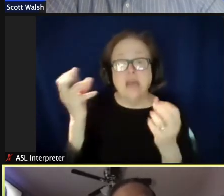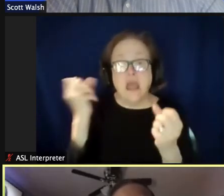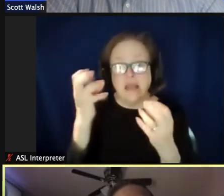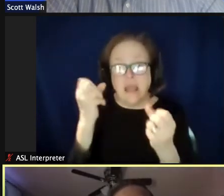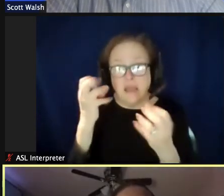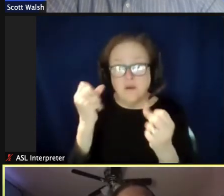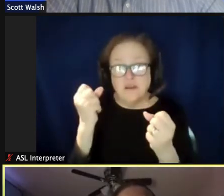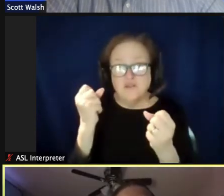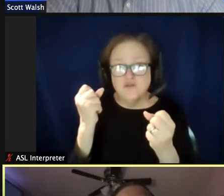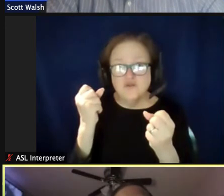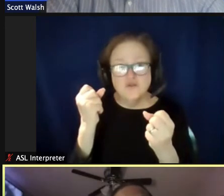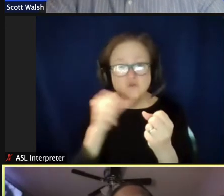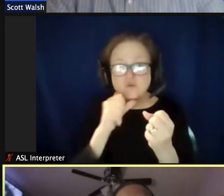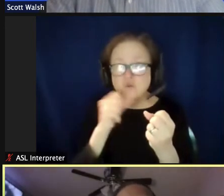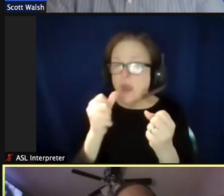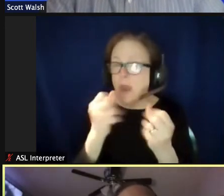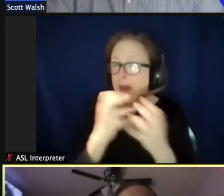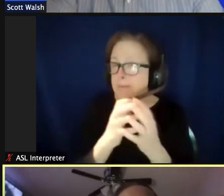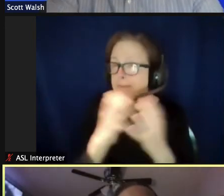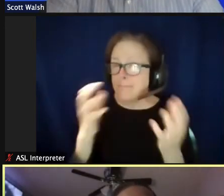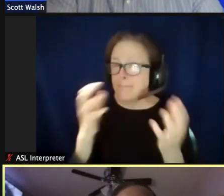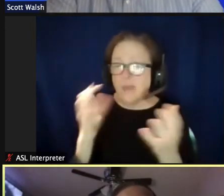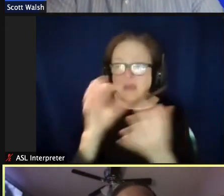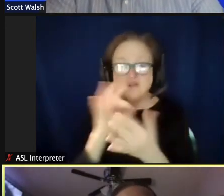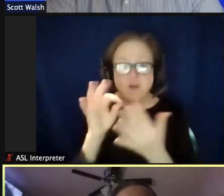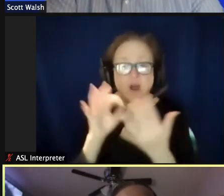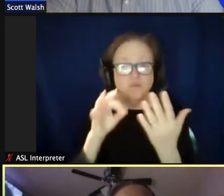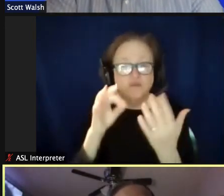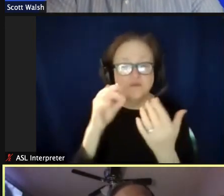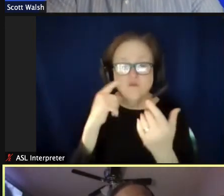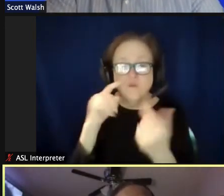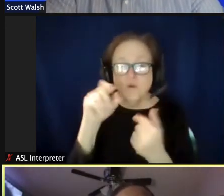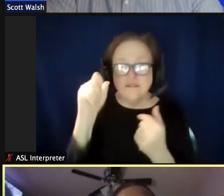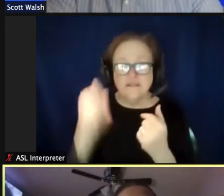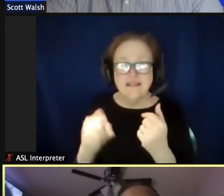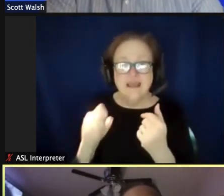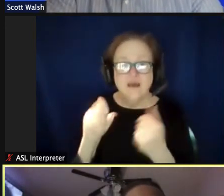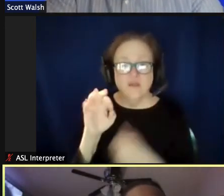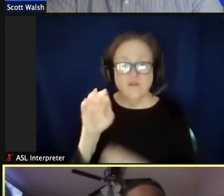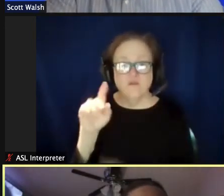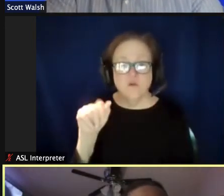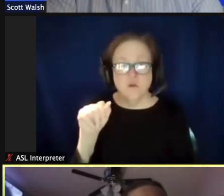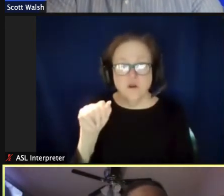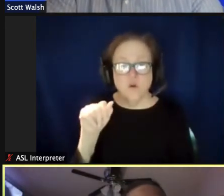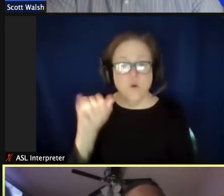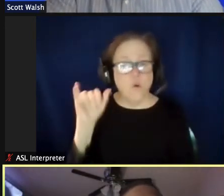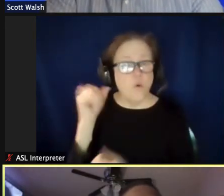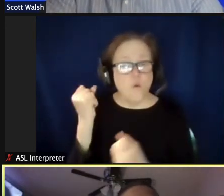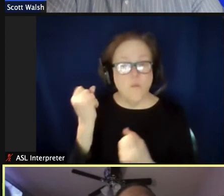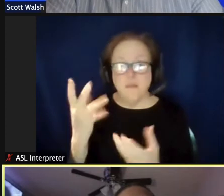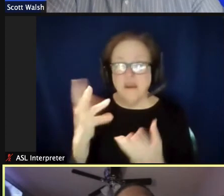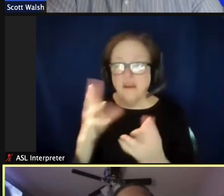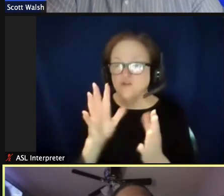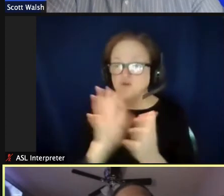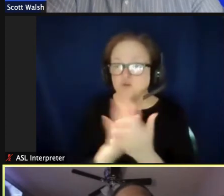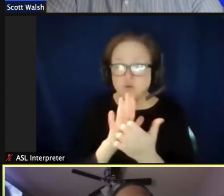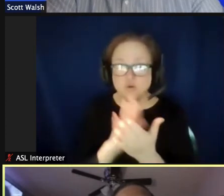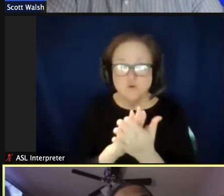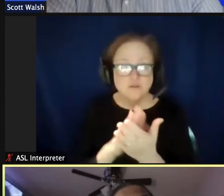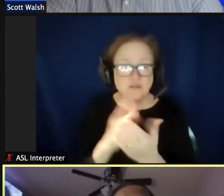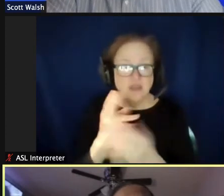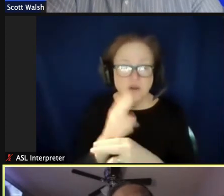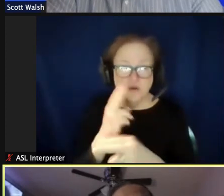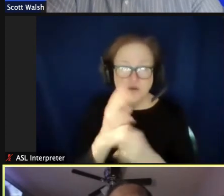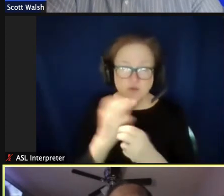wasn't that much option down in South Florida, or that many schools that offered sign language